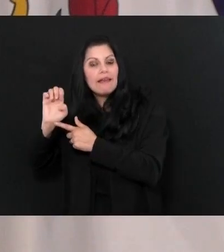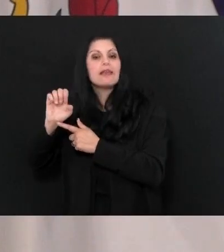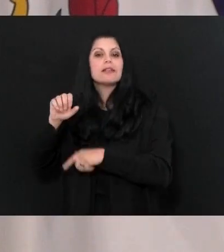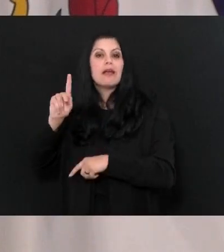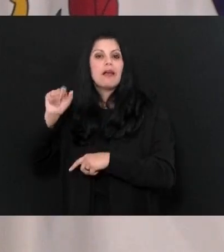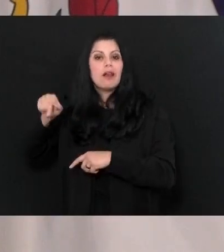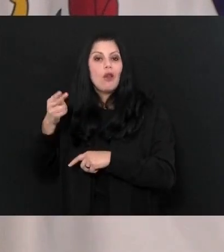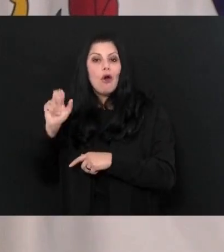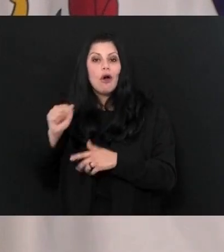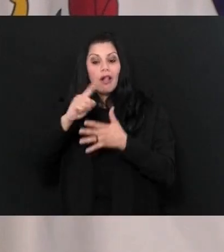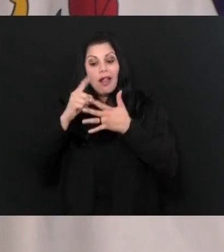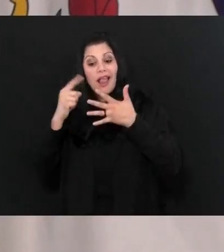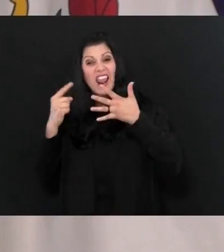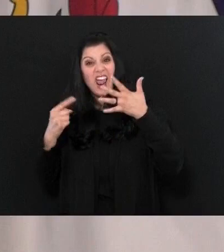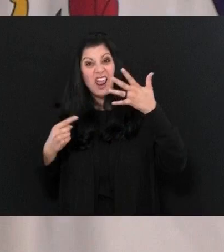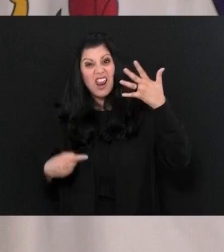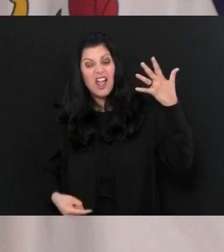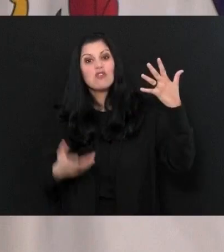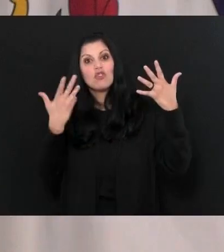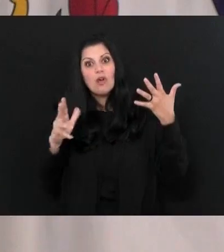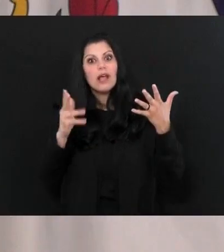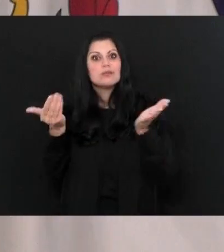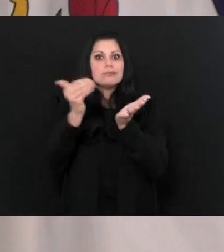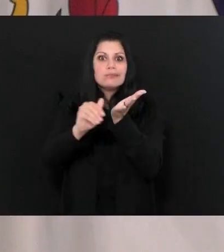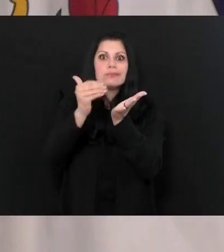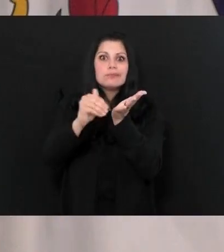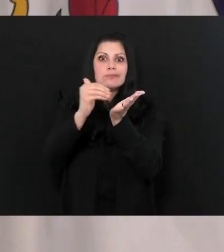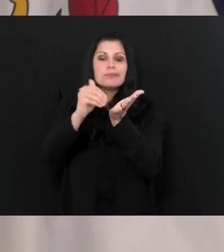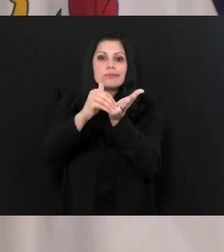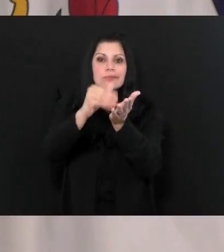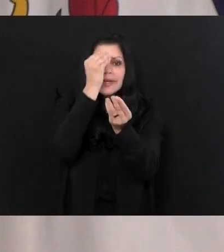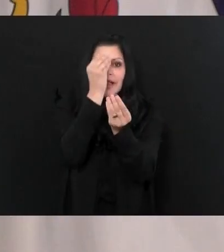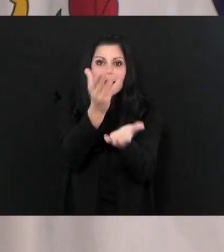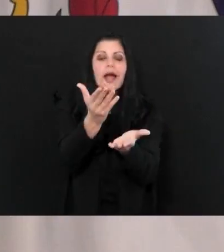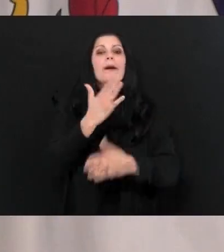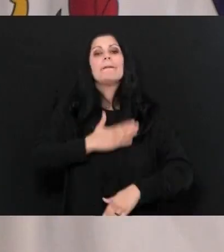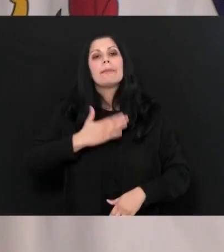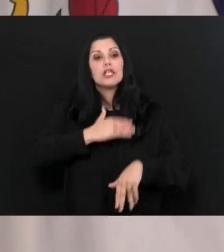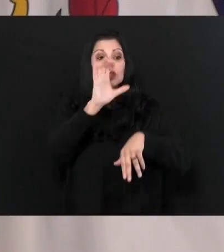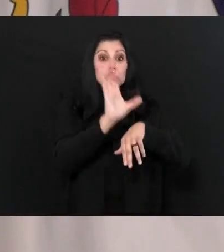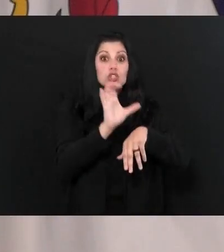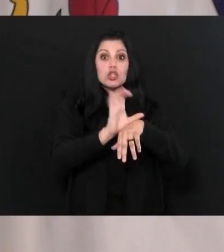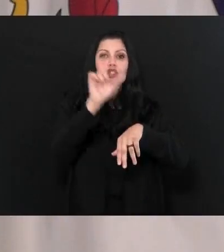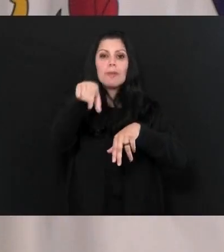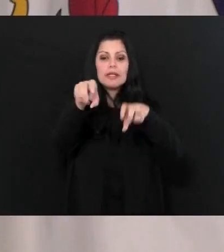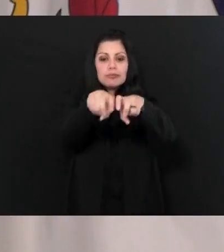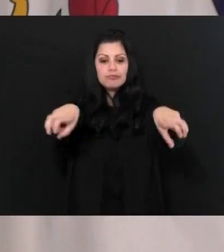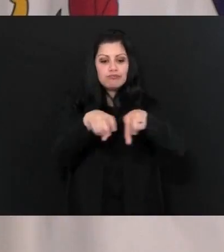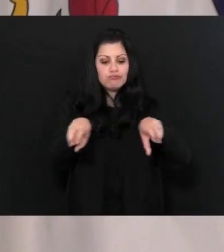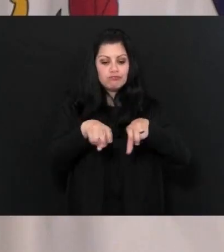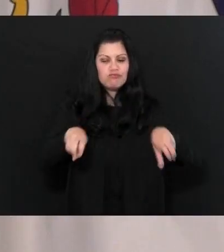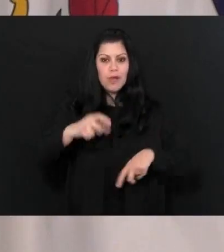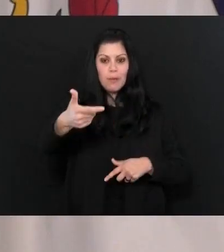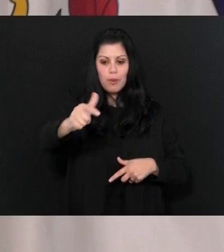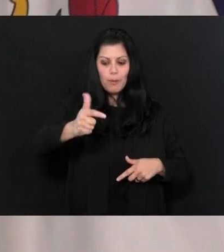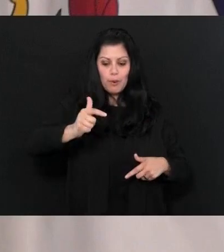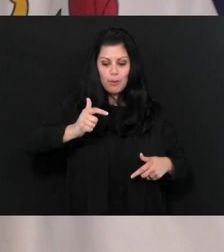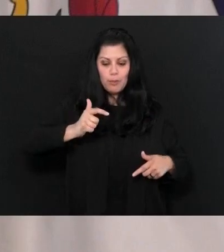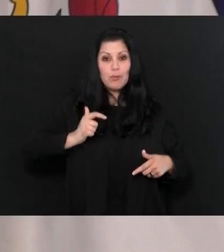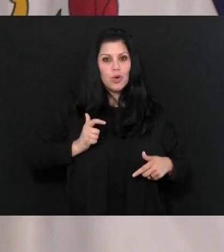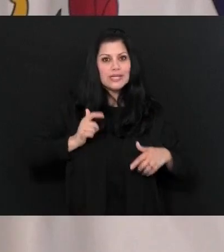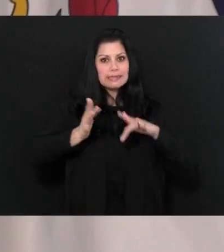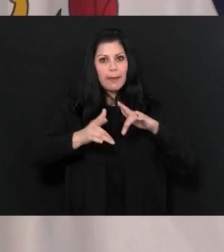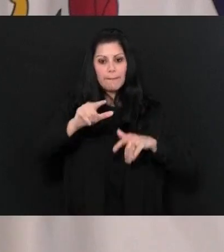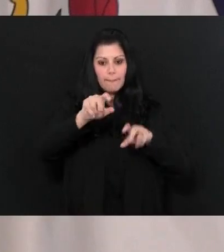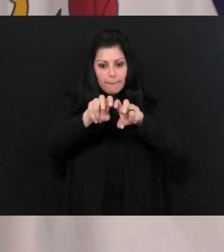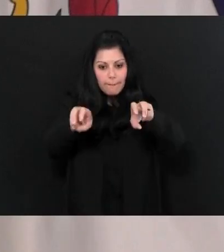through the same thing over and over. A pew in between you. Wear your mask, social distance, wash your hands. If you're elderly